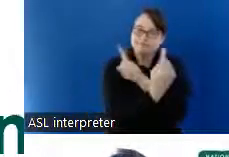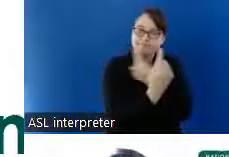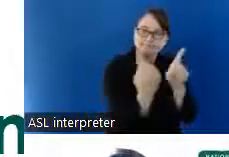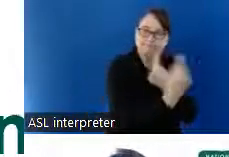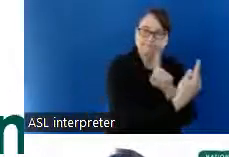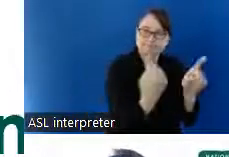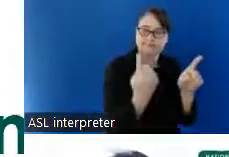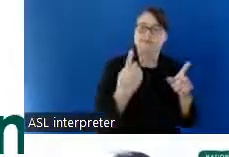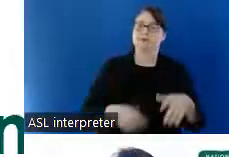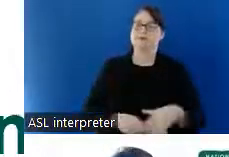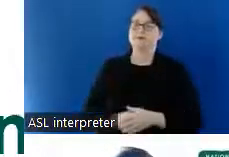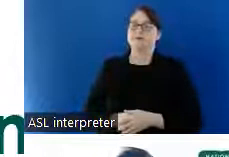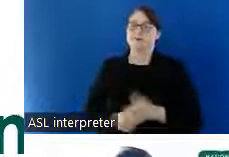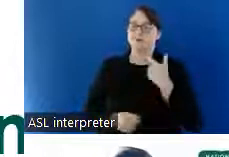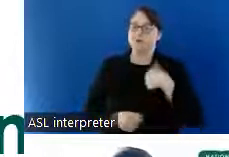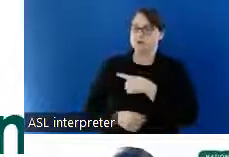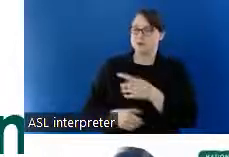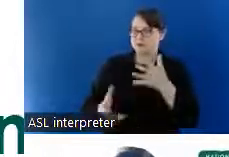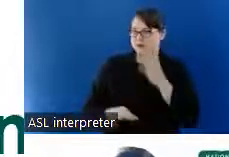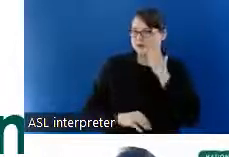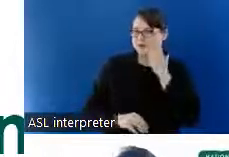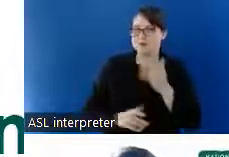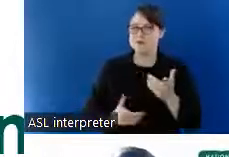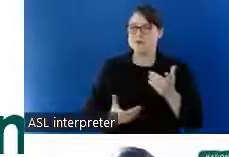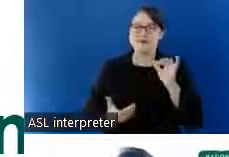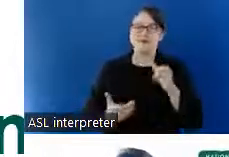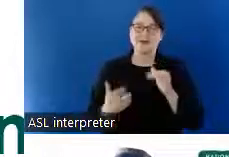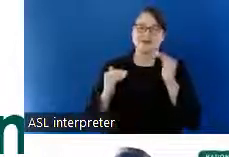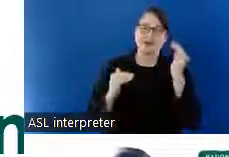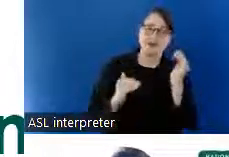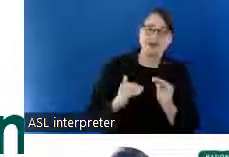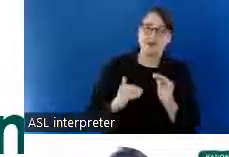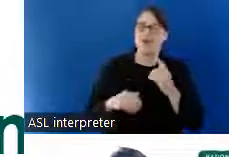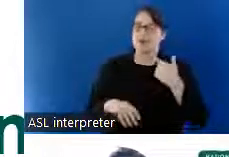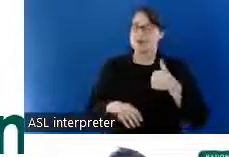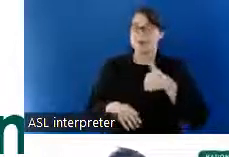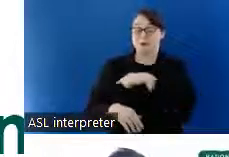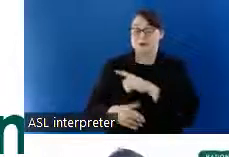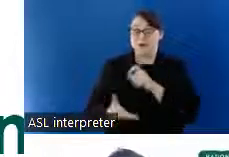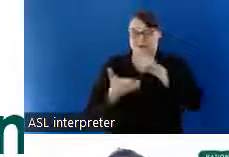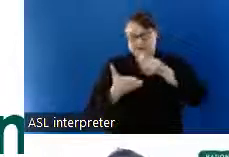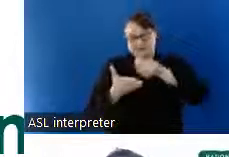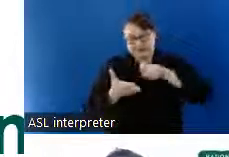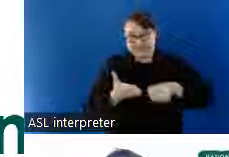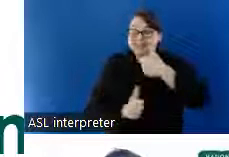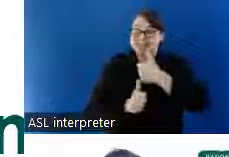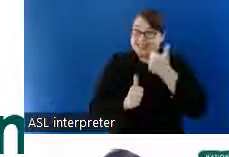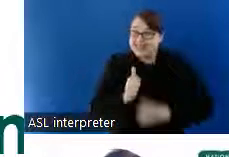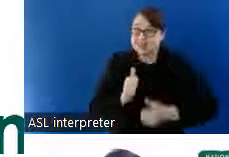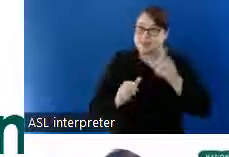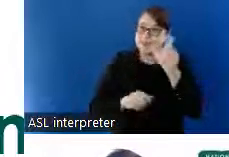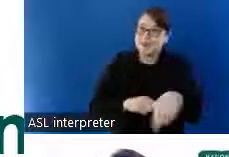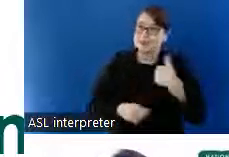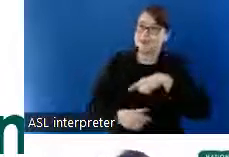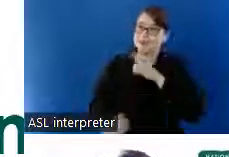undercounted because to mark every single person we say hello to out in the field isn't necessarily easy. And then we've vaccinated